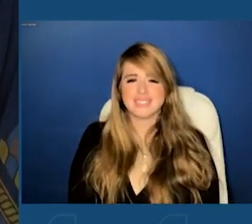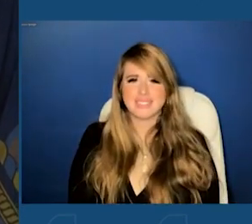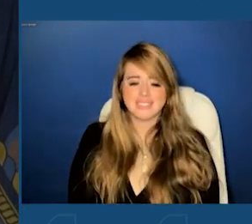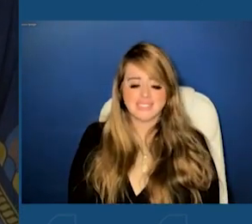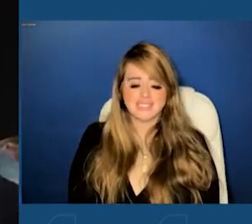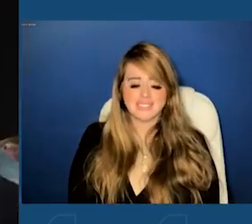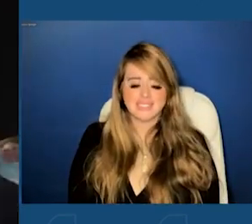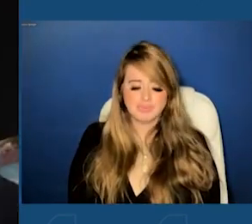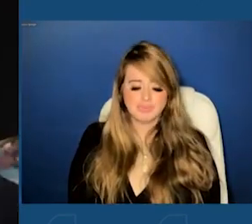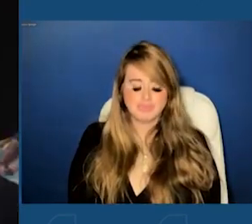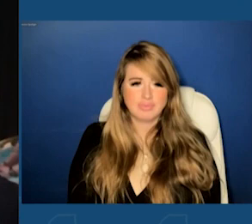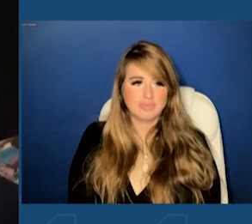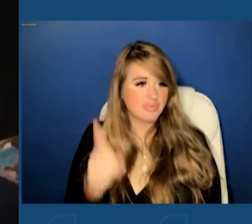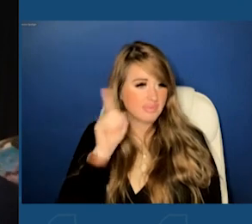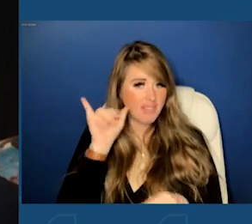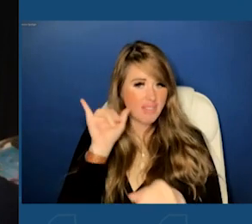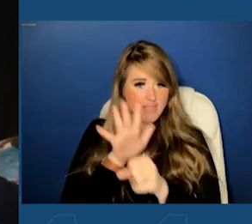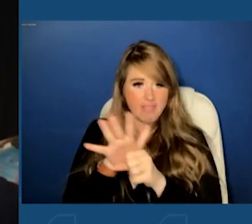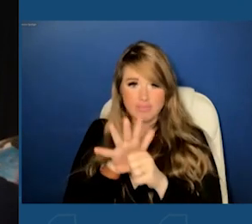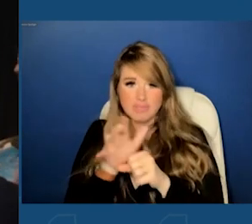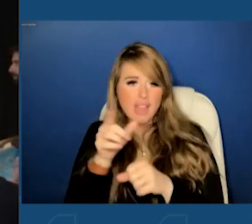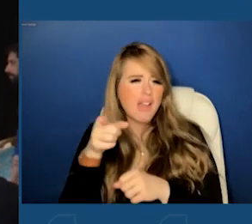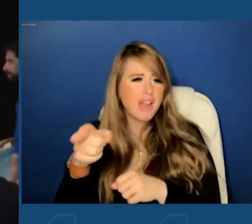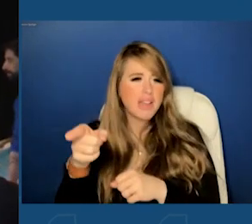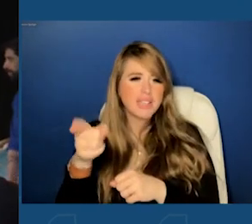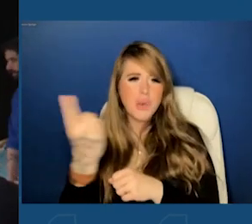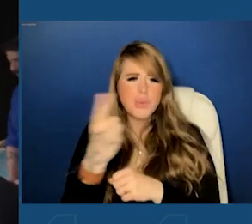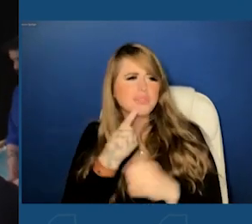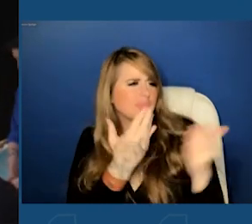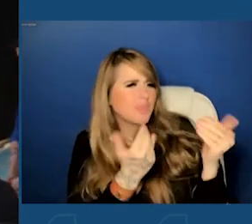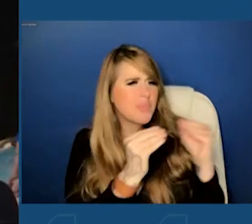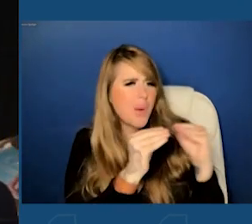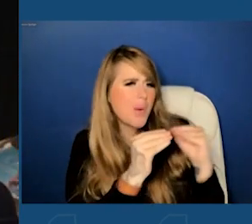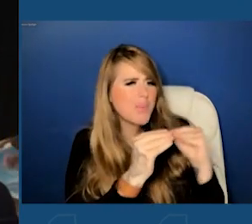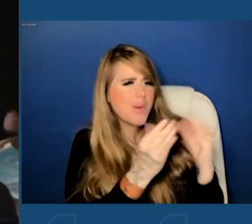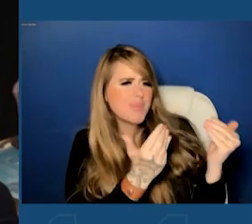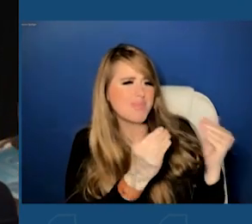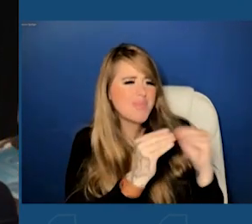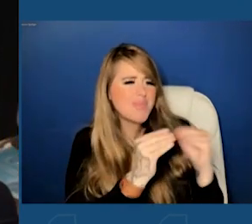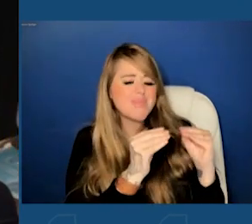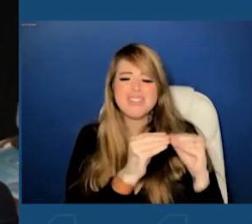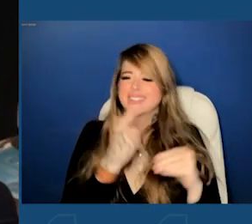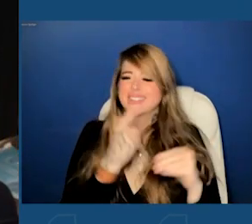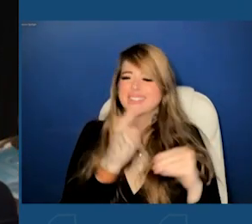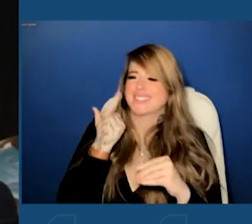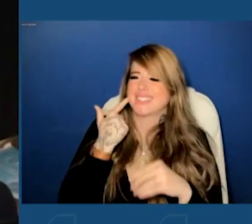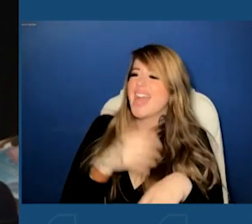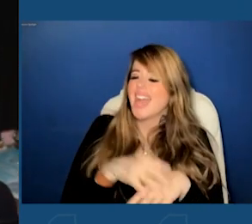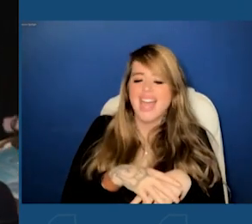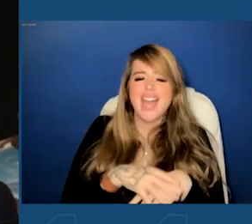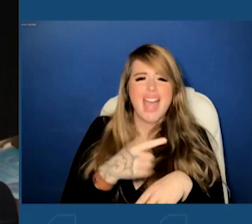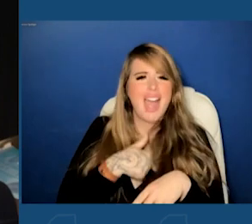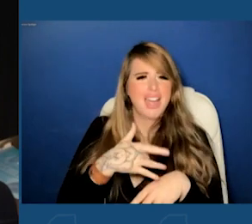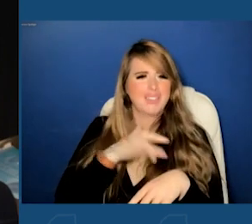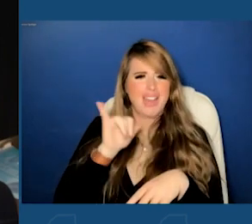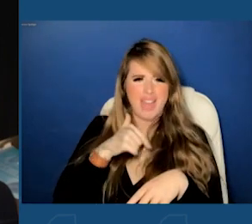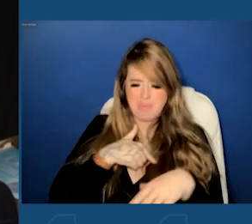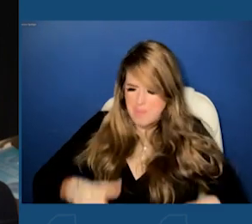Sound like enough? First, he's always going to say, "Can you do more? Can you do more? Can you do more?" I always feel like my pocket's getting picked when I come